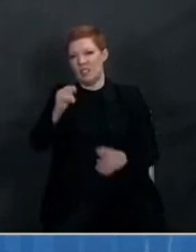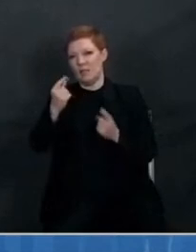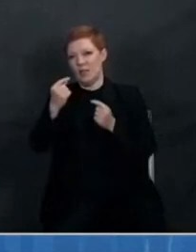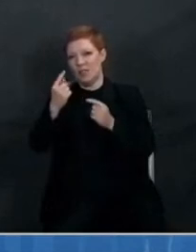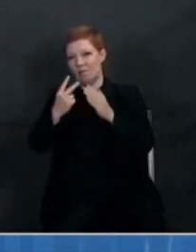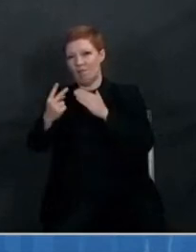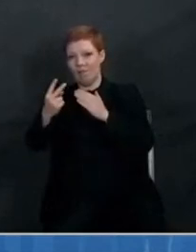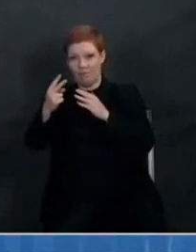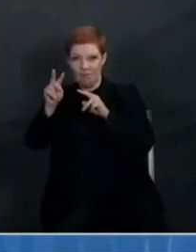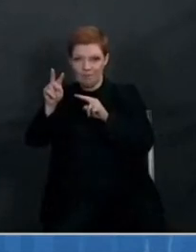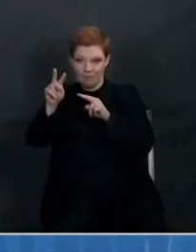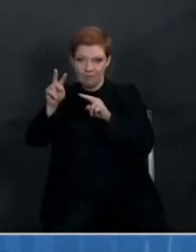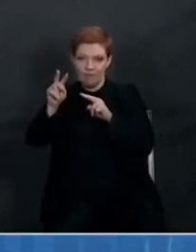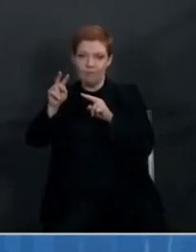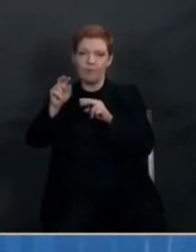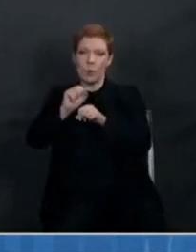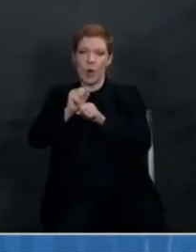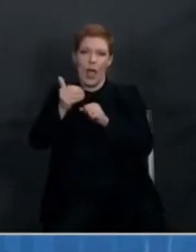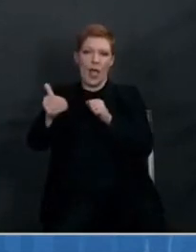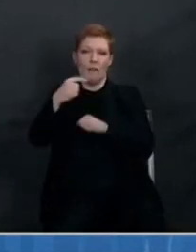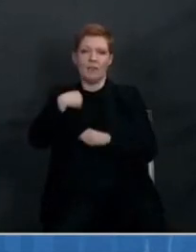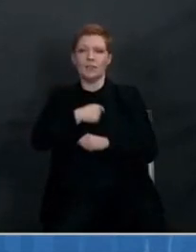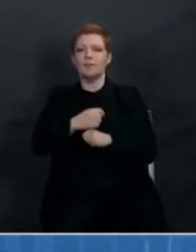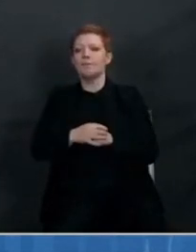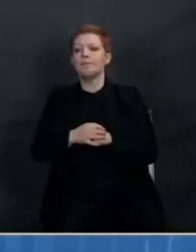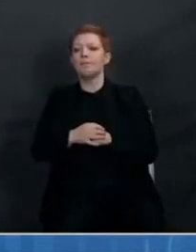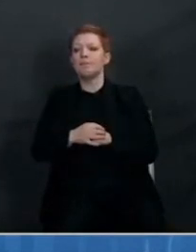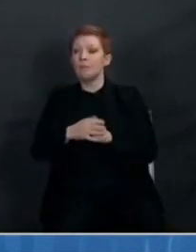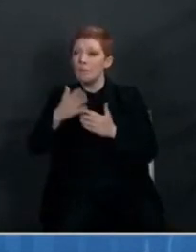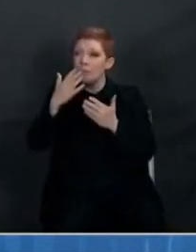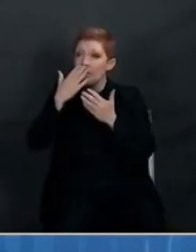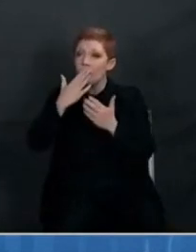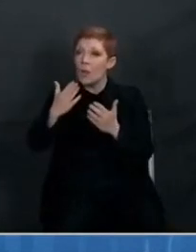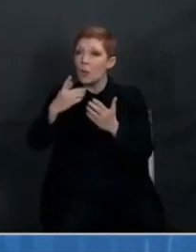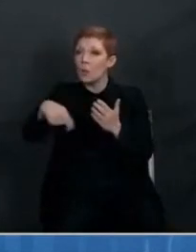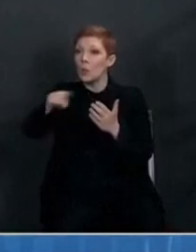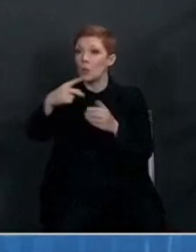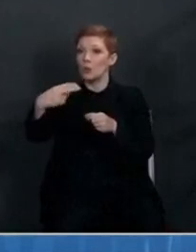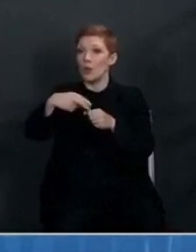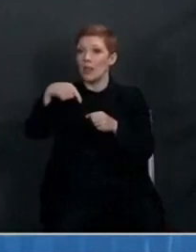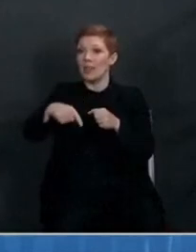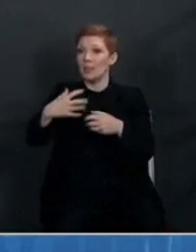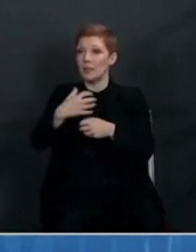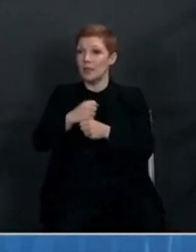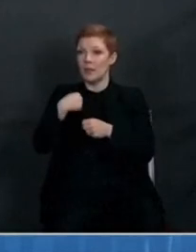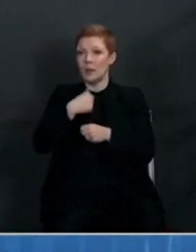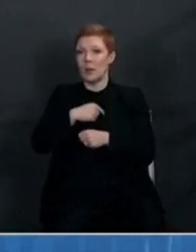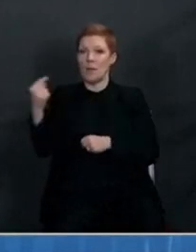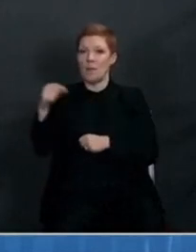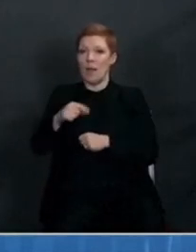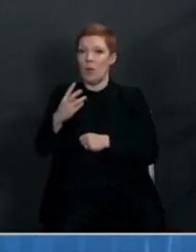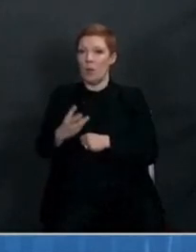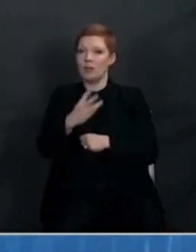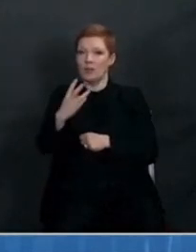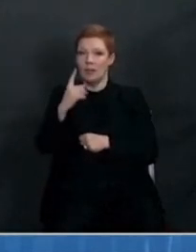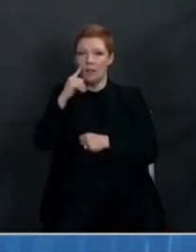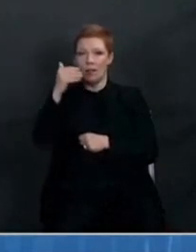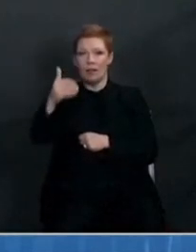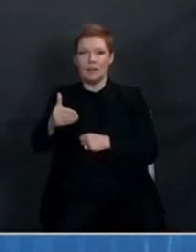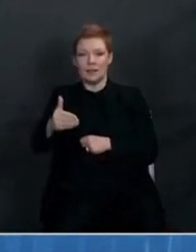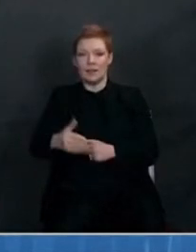I think with that, I want to thank everybody for joining this briefing. We will be back on Wednesday to do the next COVID-19 response briefing.